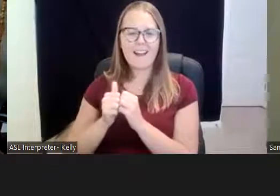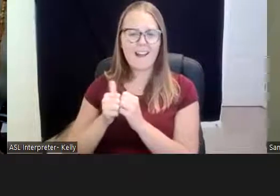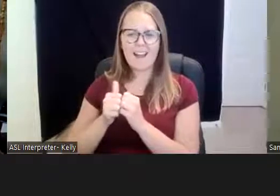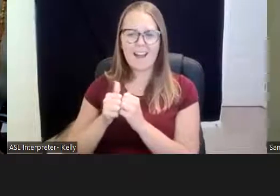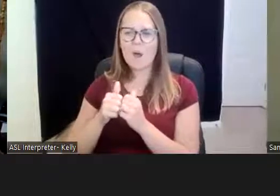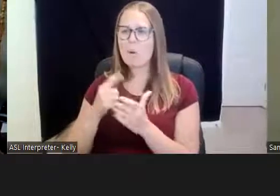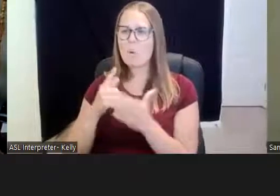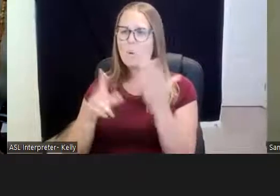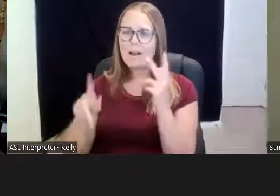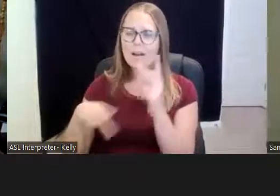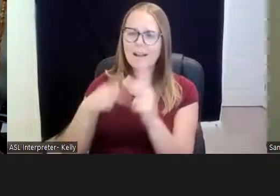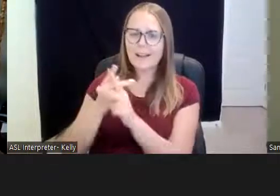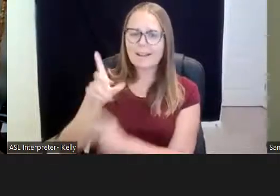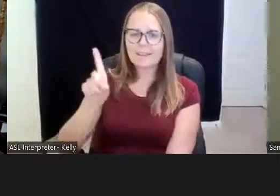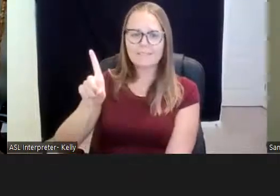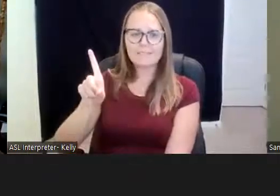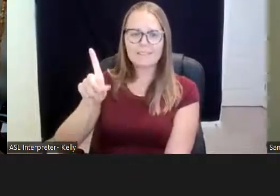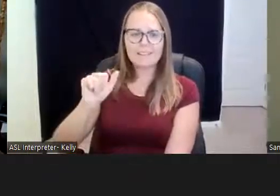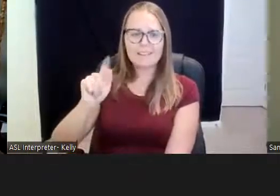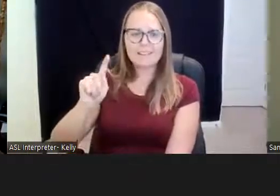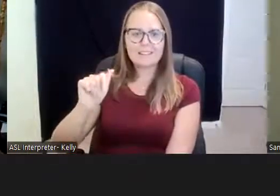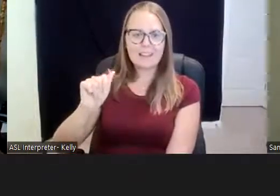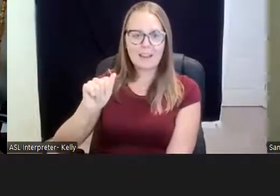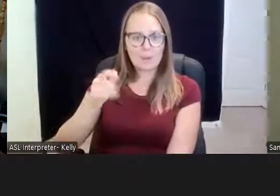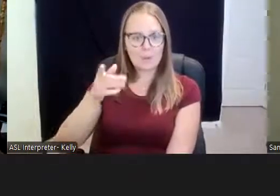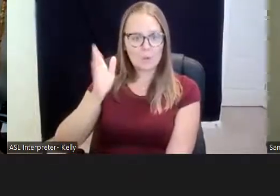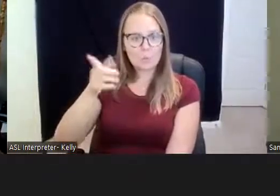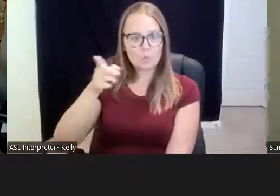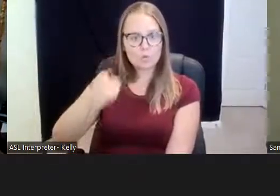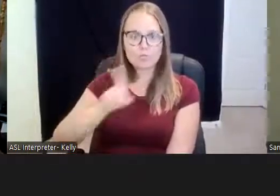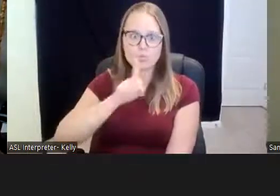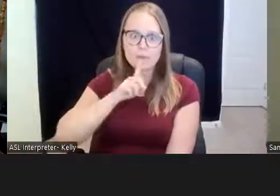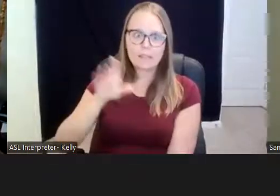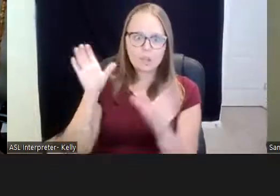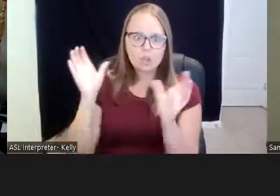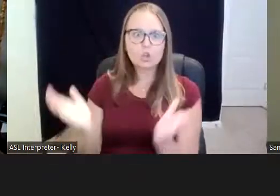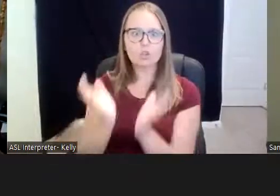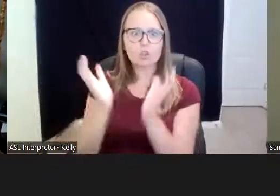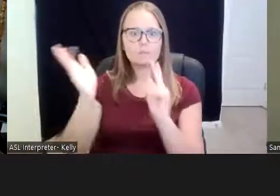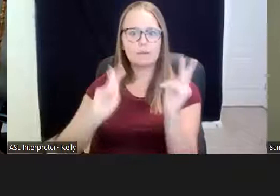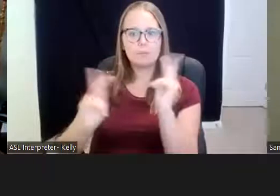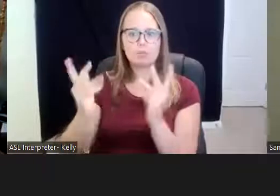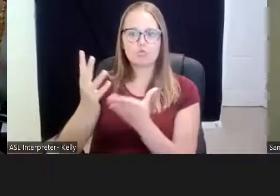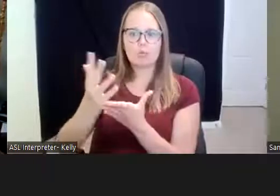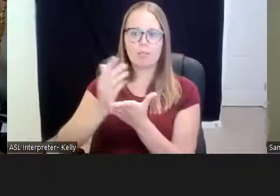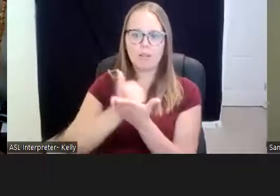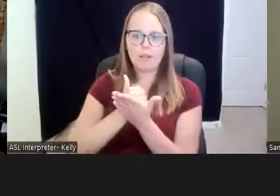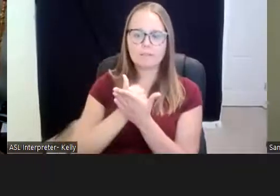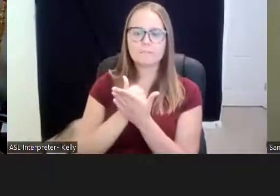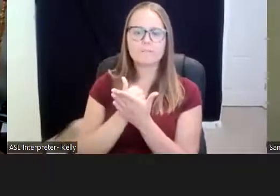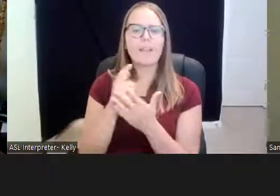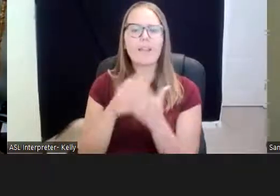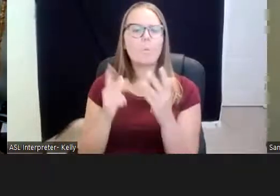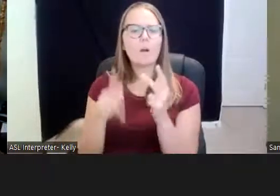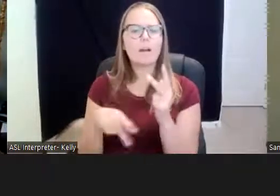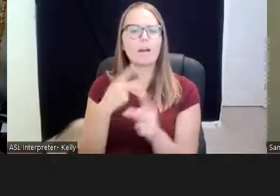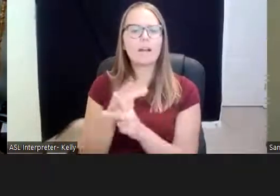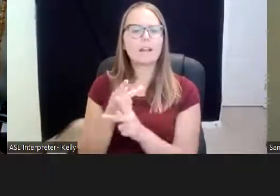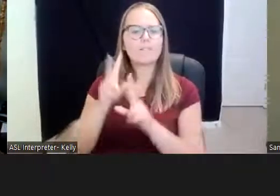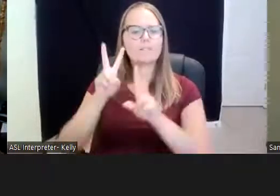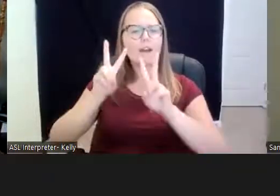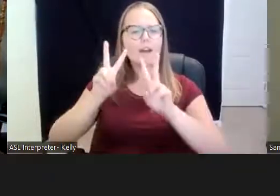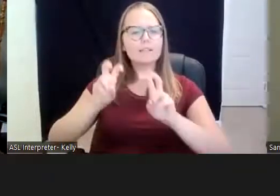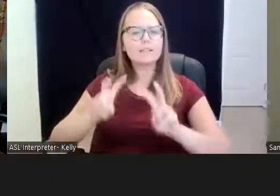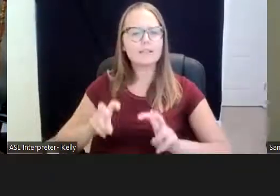what kind of data would you really encourage people to collect? And what kind of assessments do you think